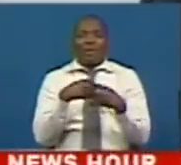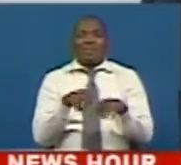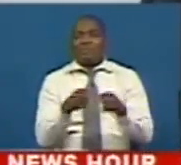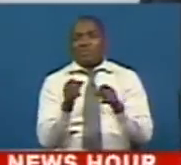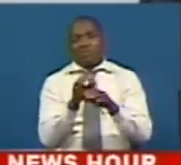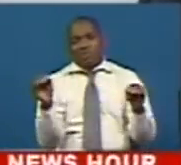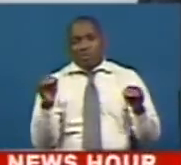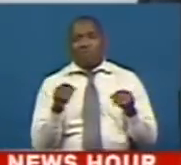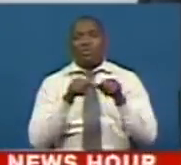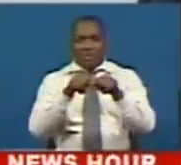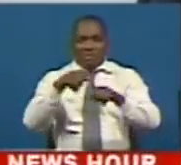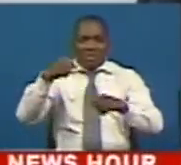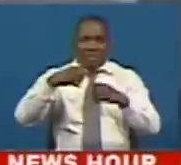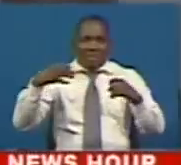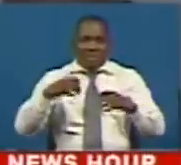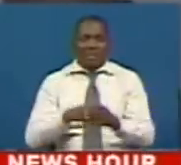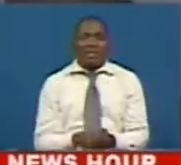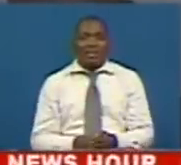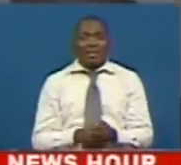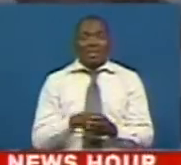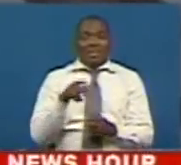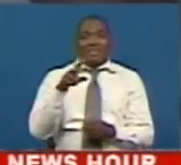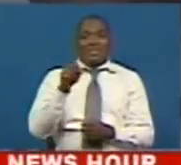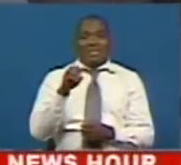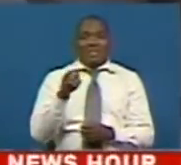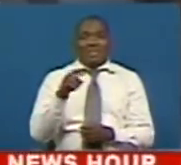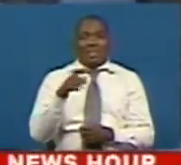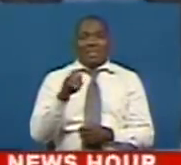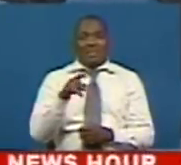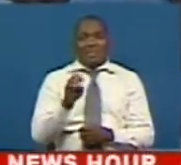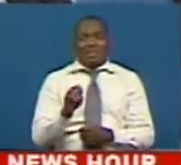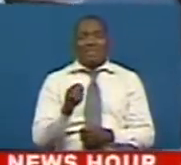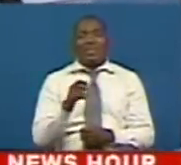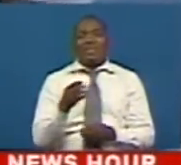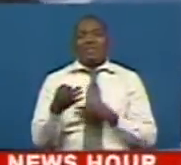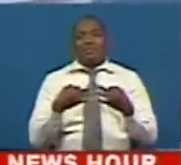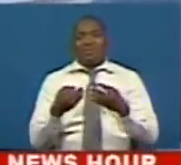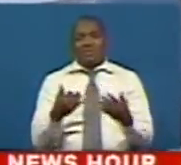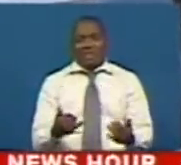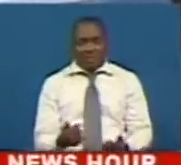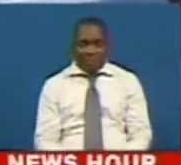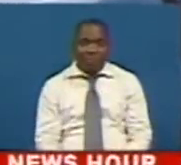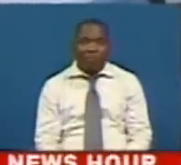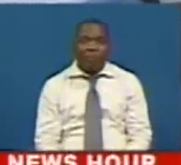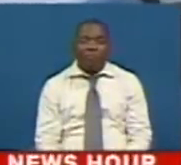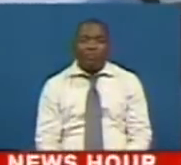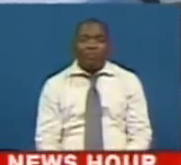in their operations. Beatrice Sinaju, GBC 24, Accra.